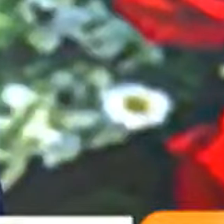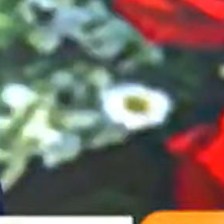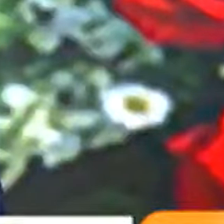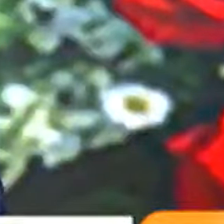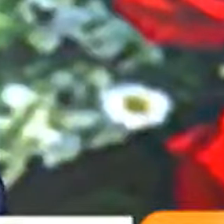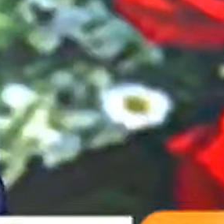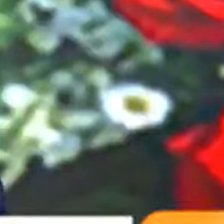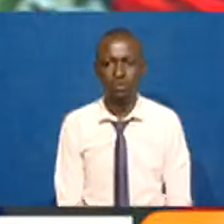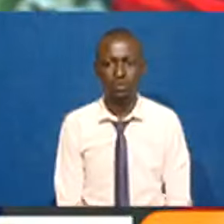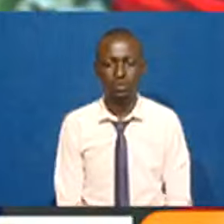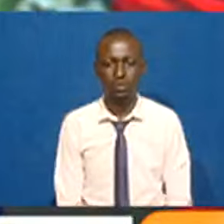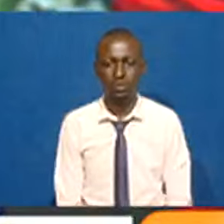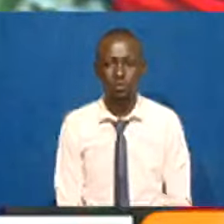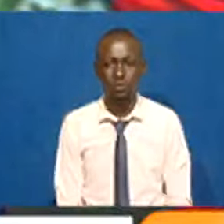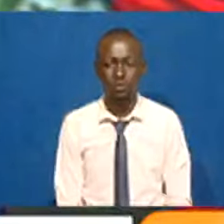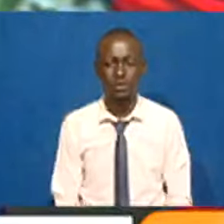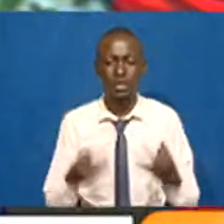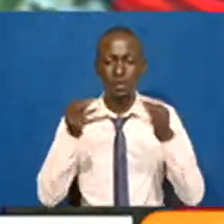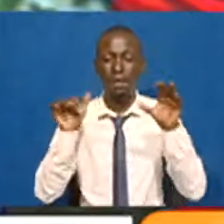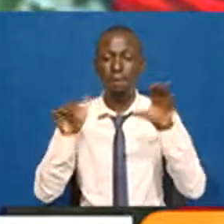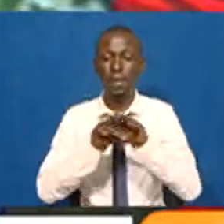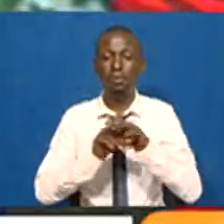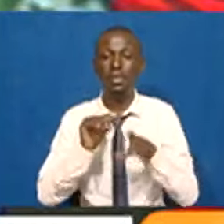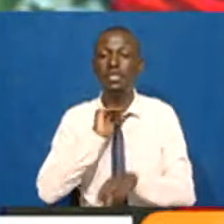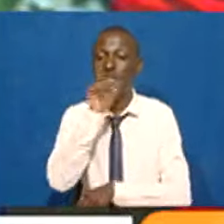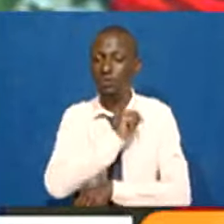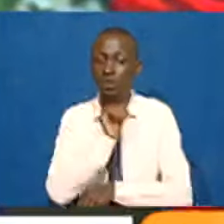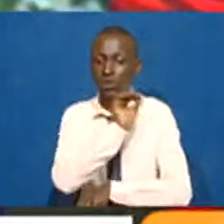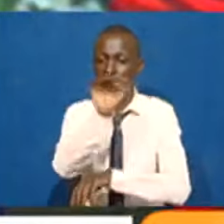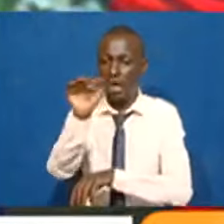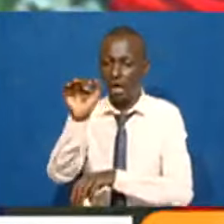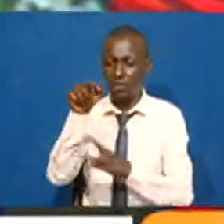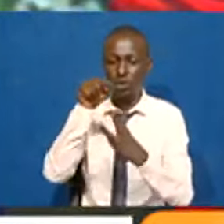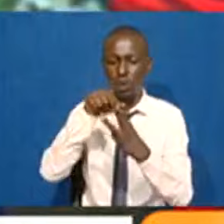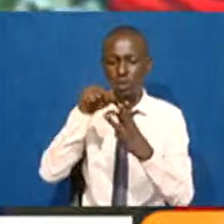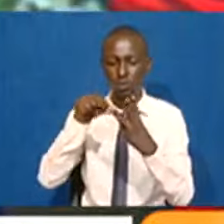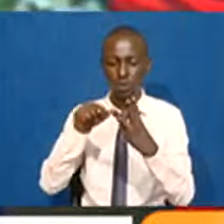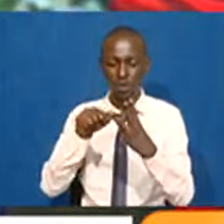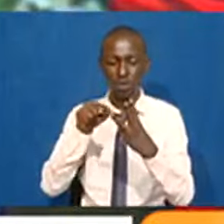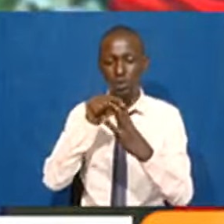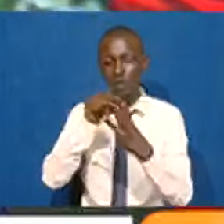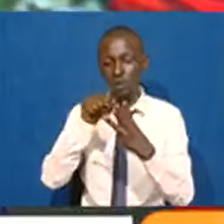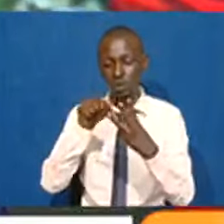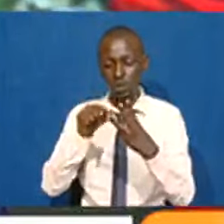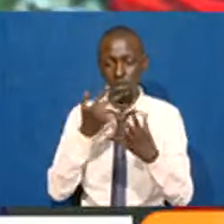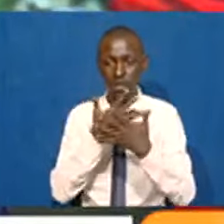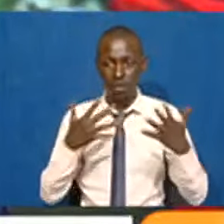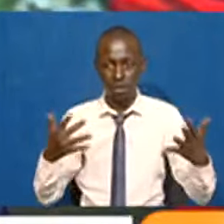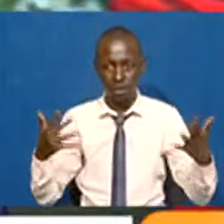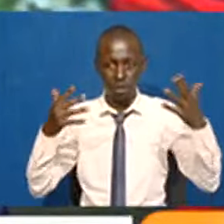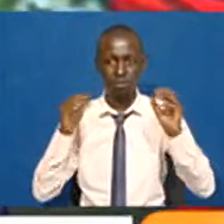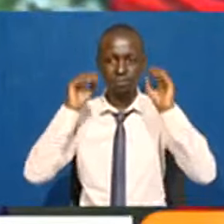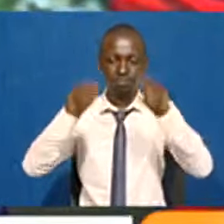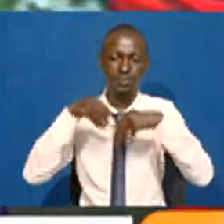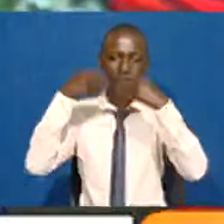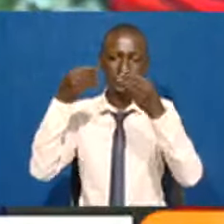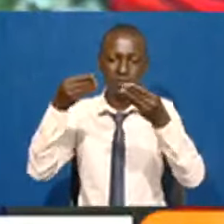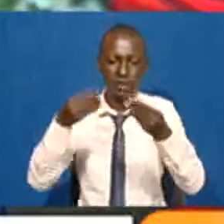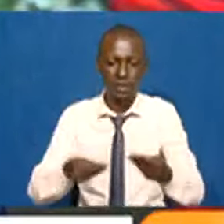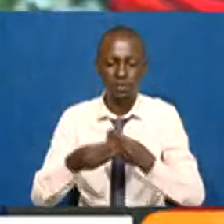having lost a loved one, there are three things that we ask for. One, we ask you to present us with the